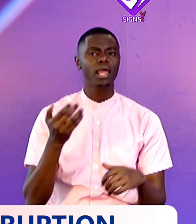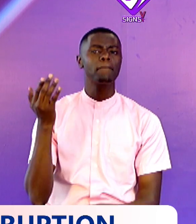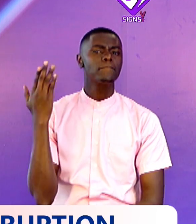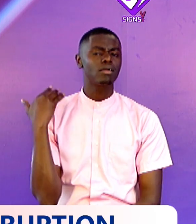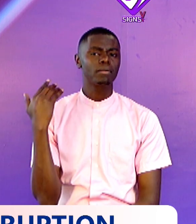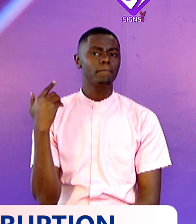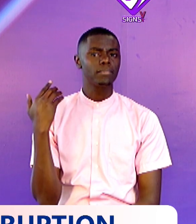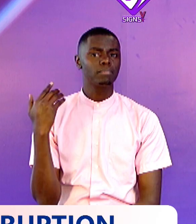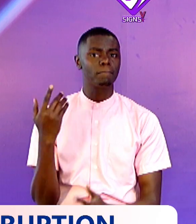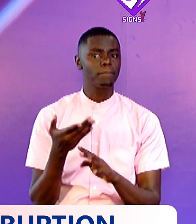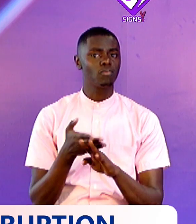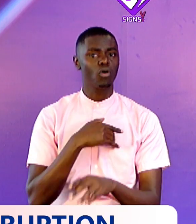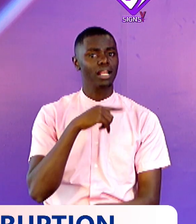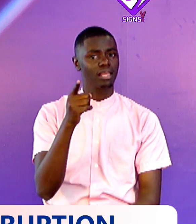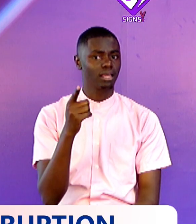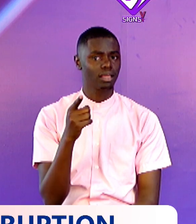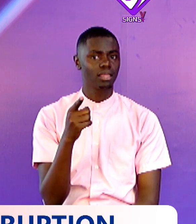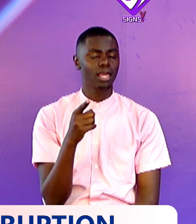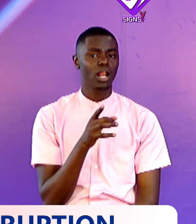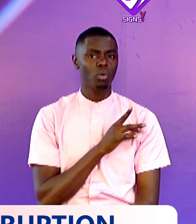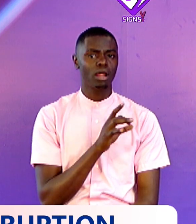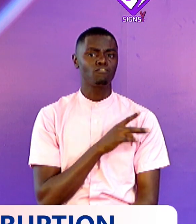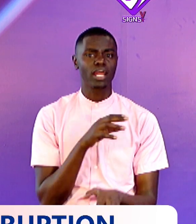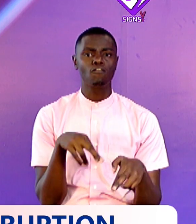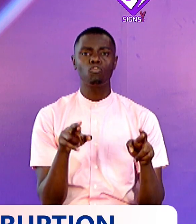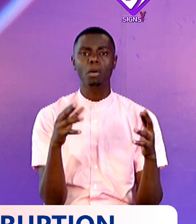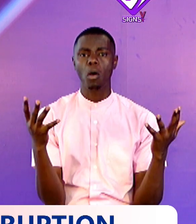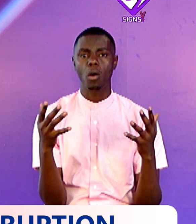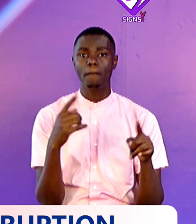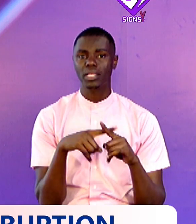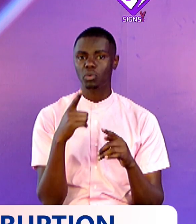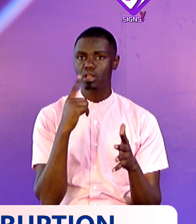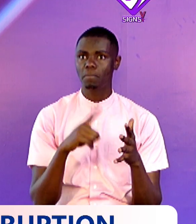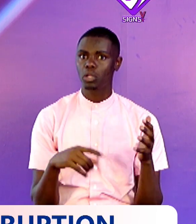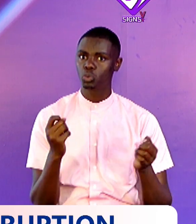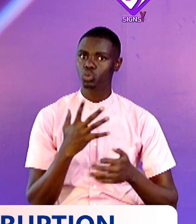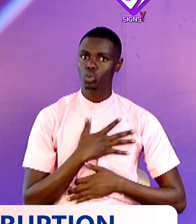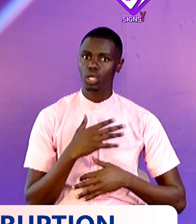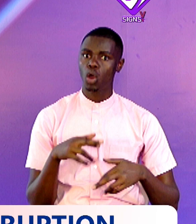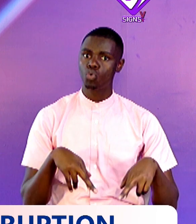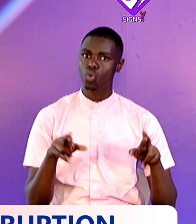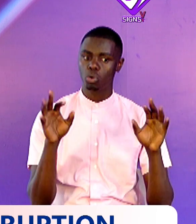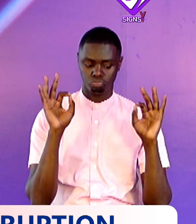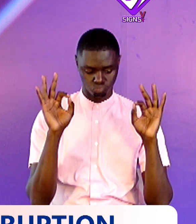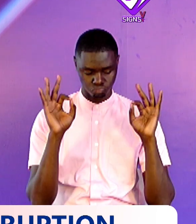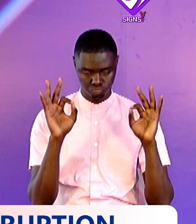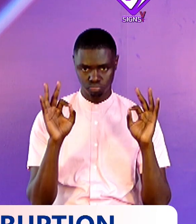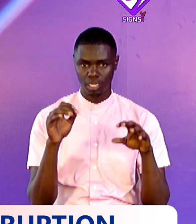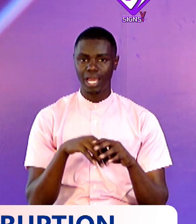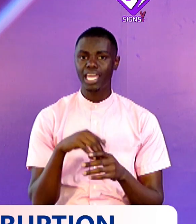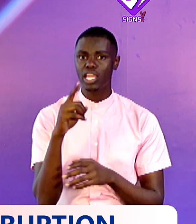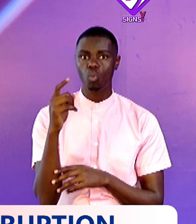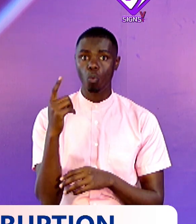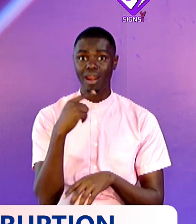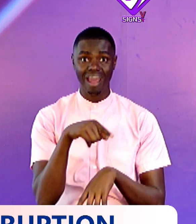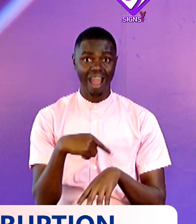of how the roads would be. But he told me that he was shocked that in less than 1